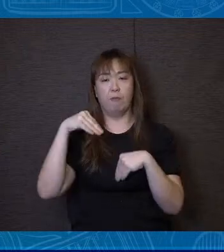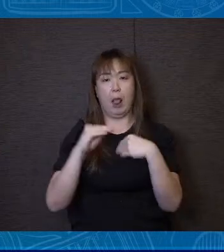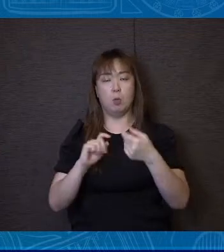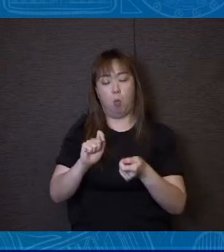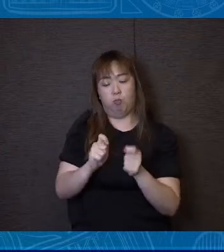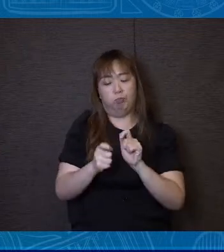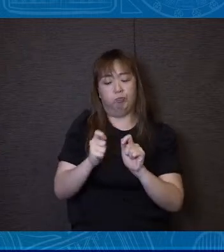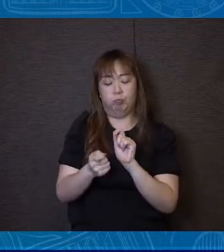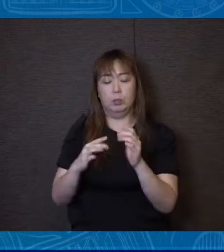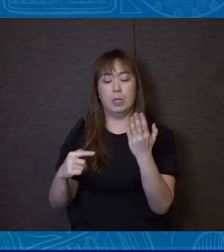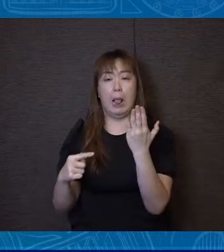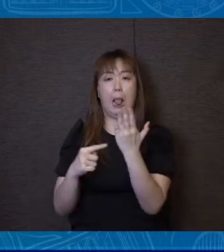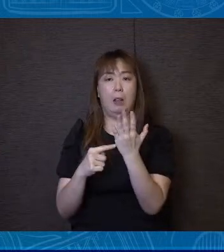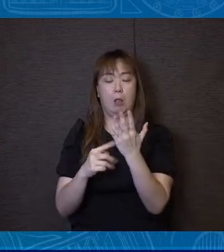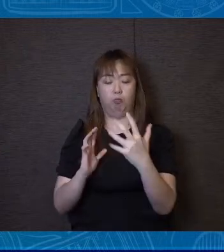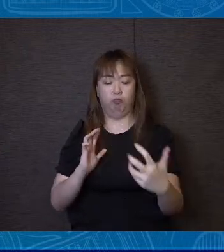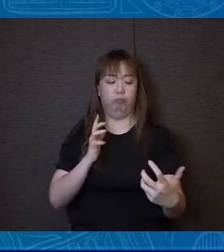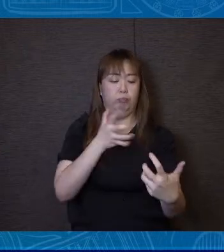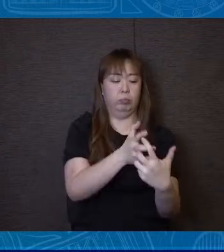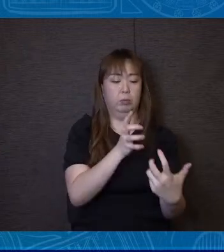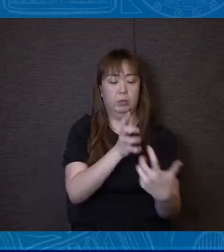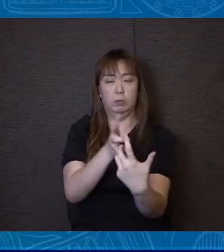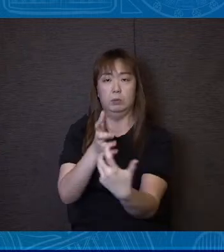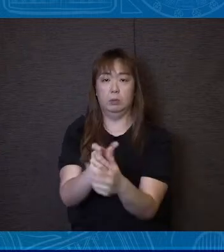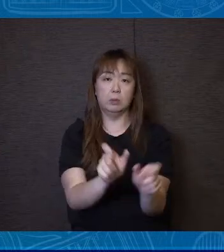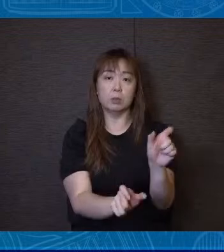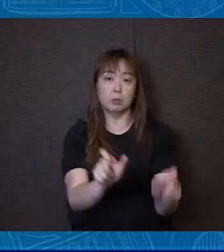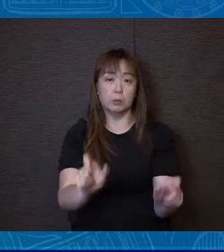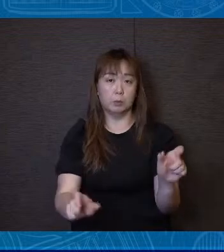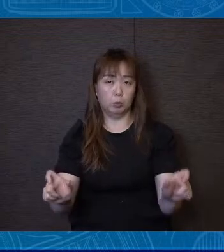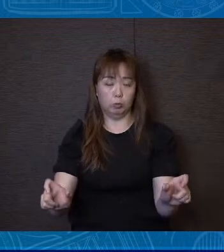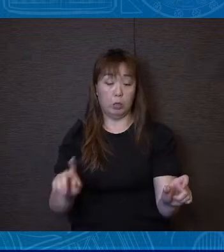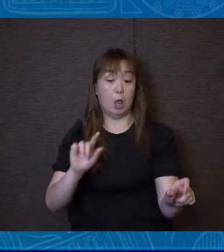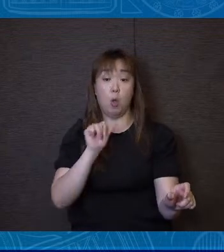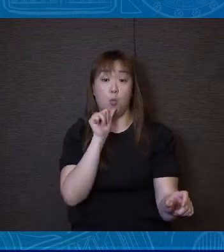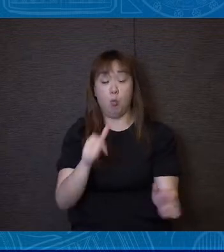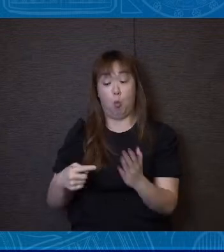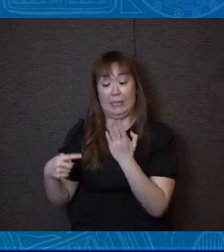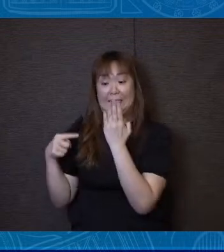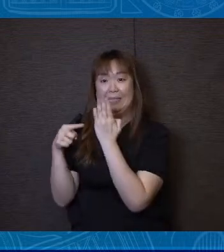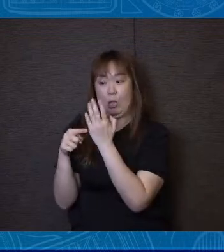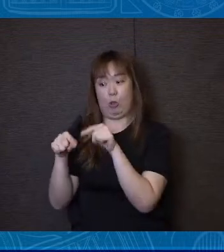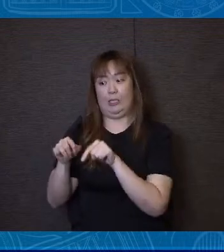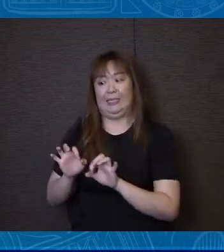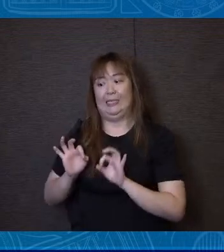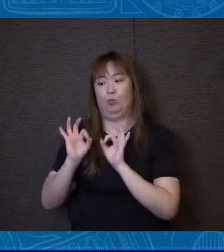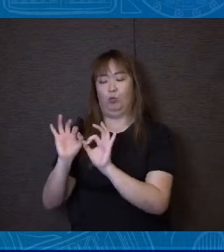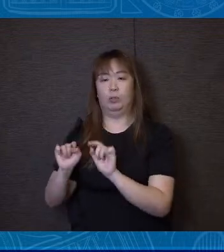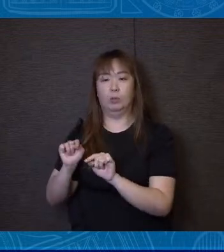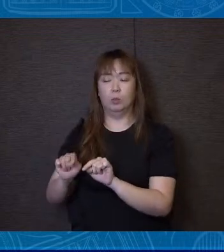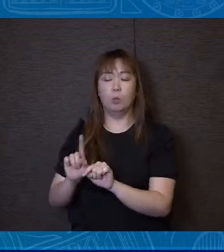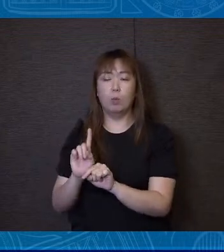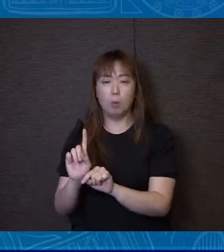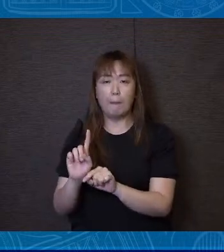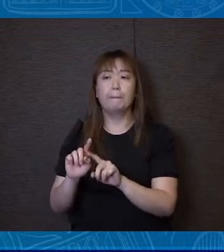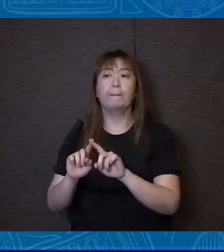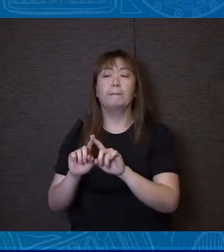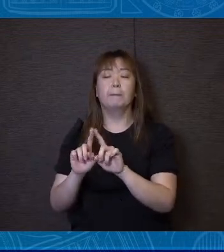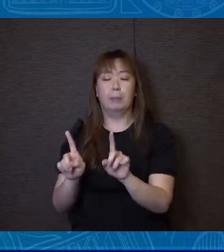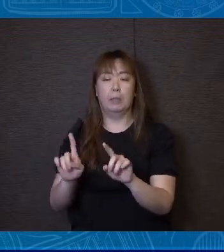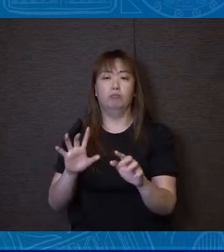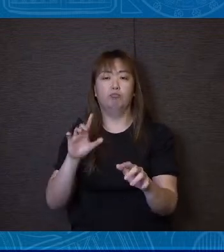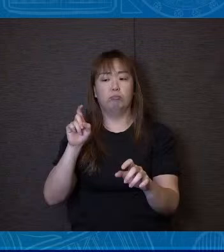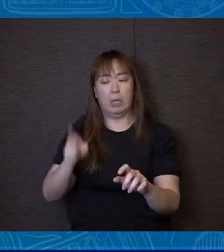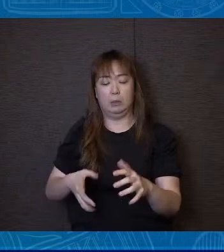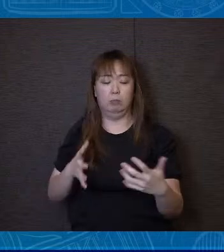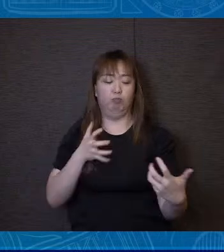technology to the needs of the people. It's not about the technology as such, it's about how it can be used.